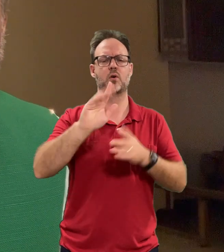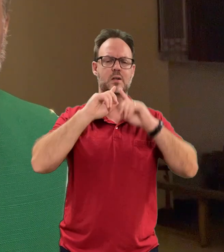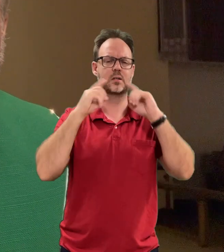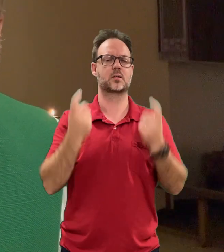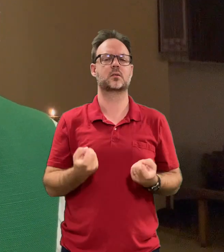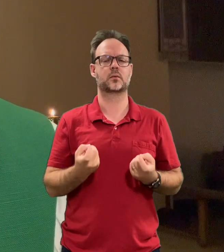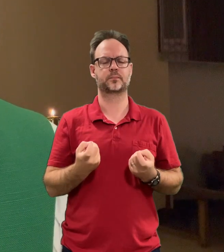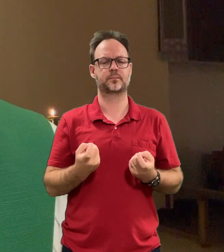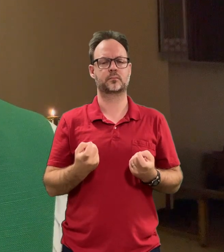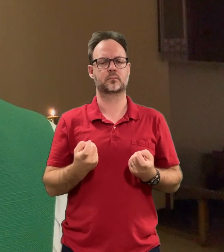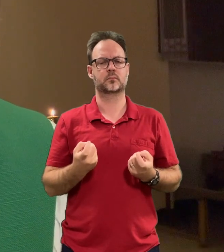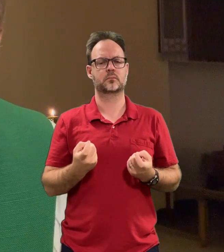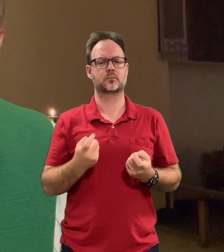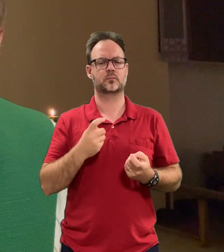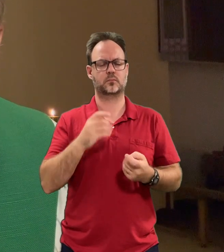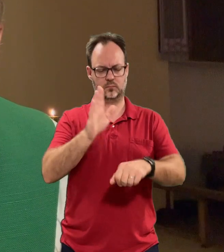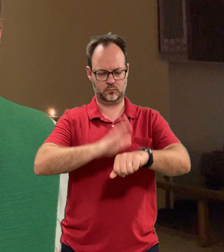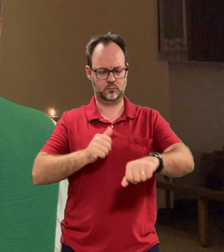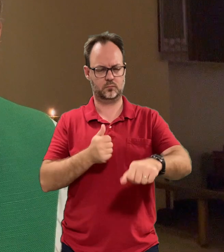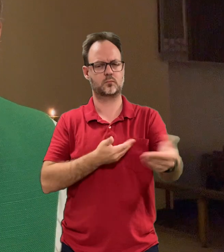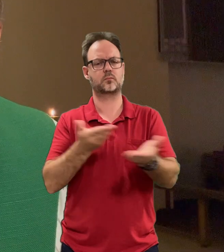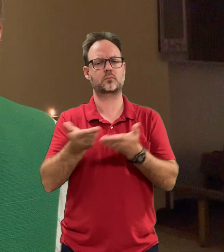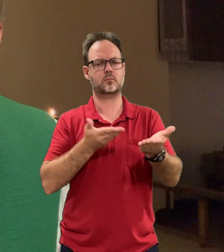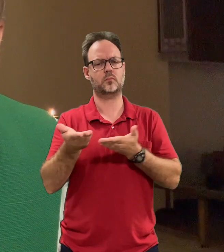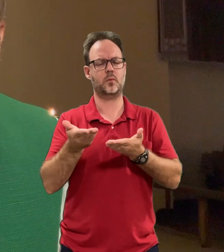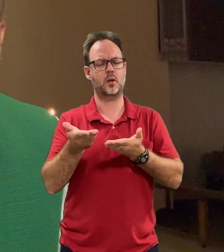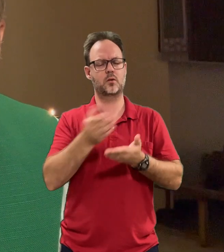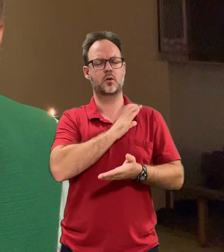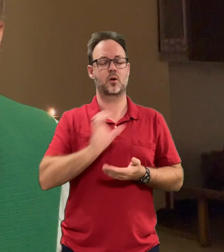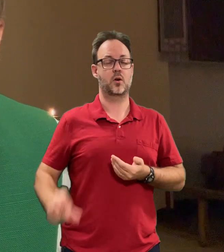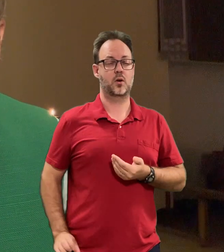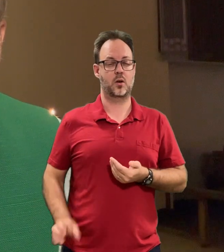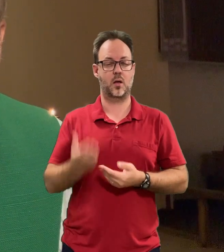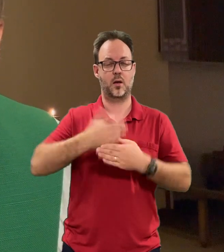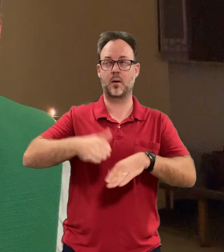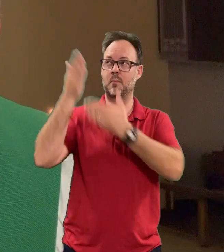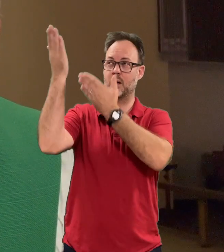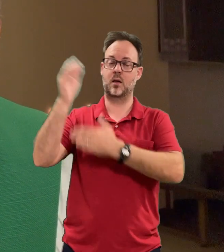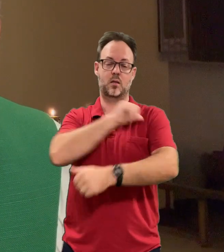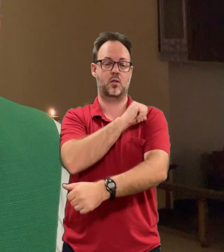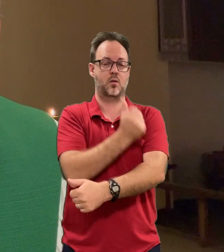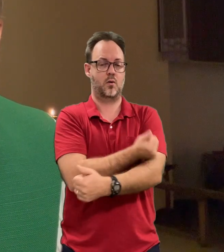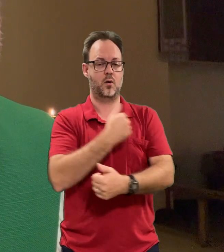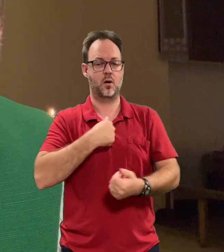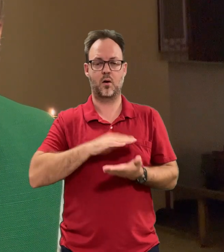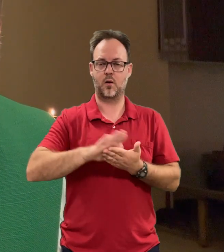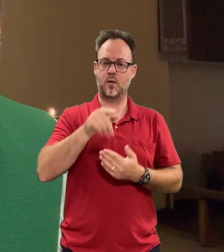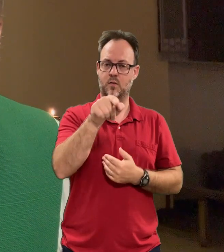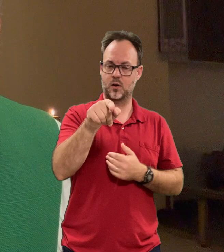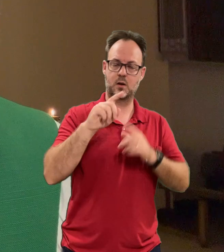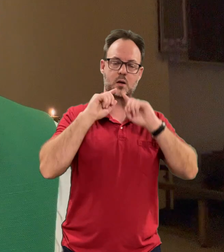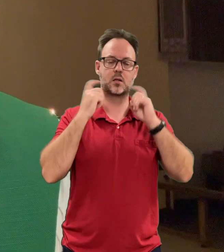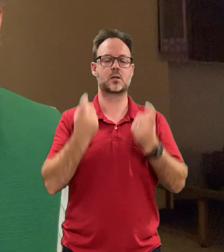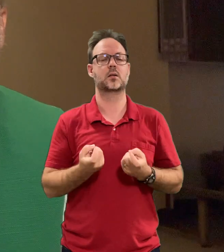all of your sins. As a called and ordained servant of Christ and by his authority, I therefore forgive you